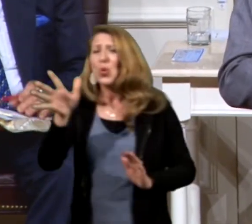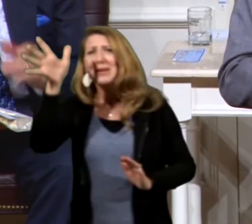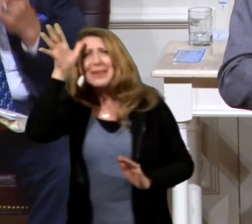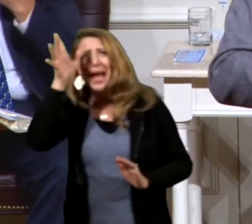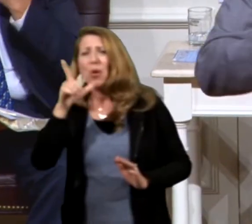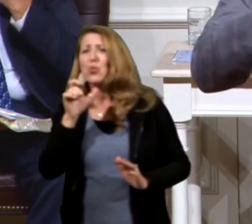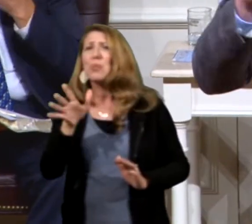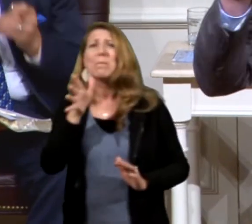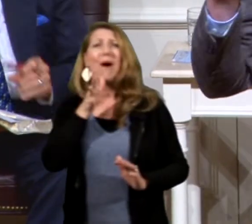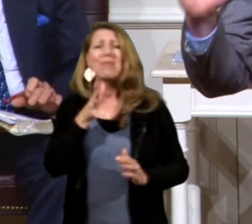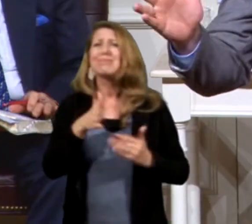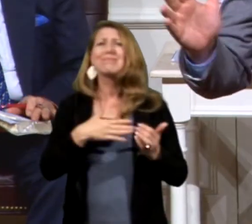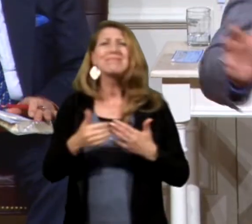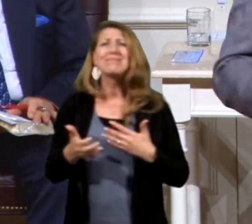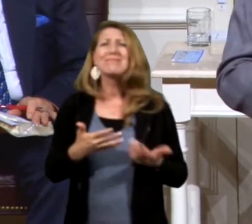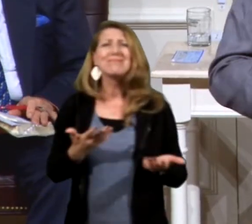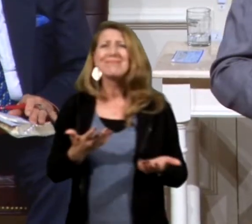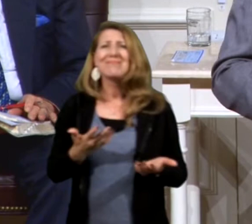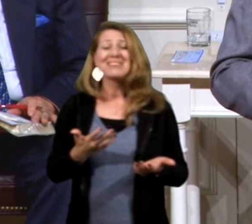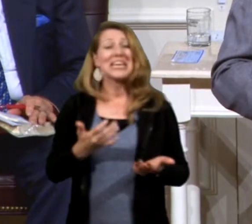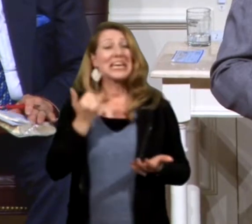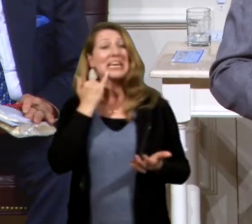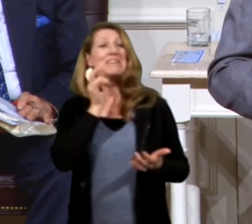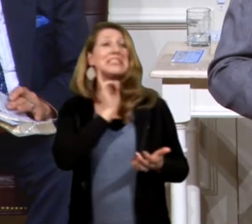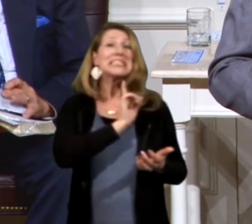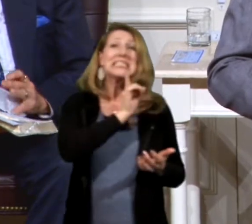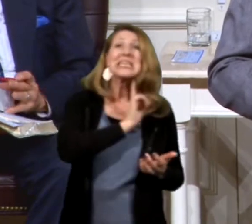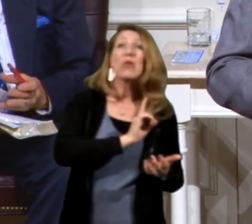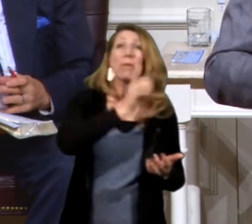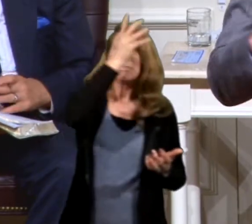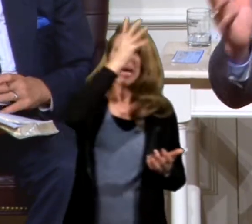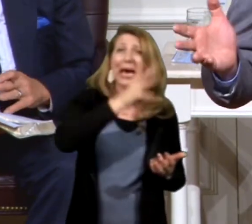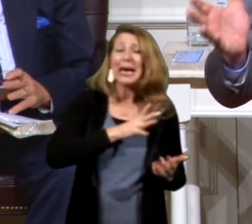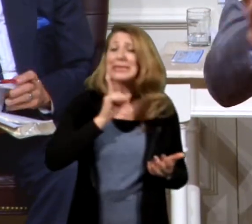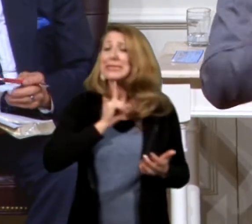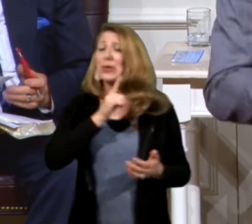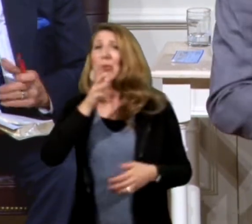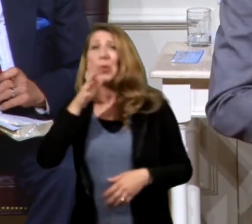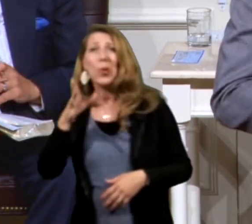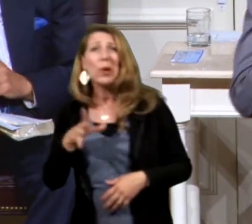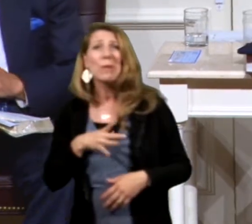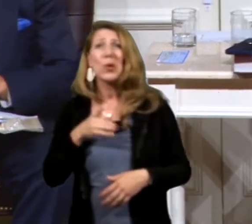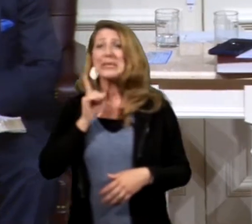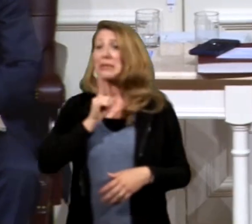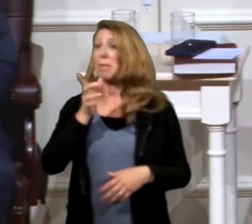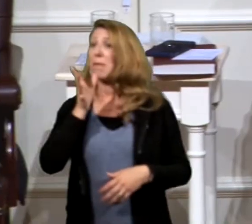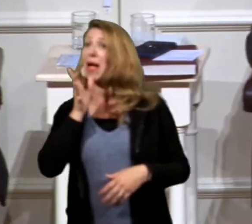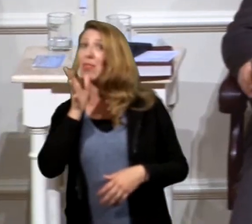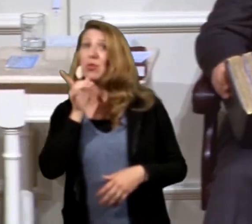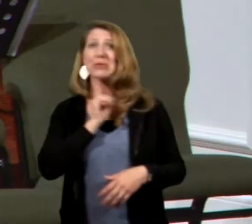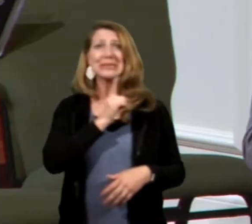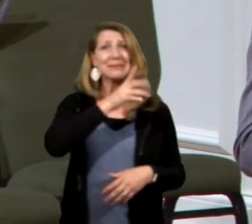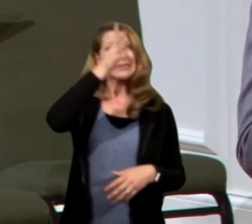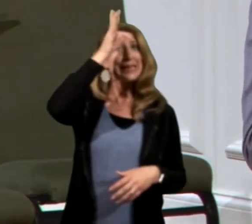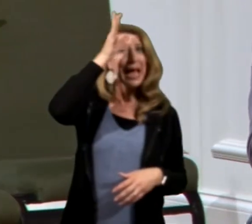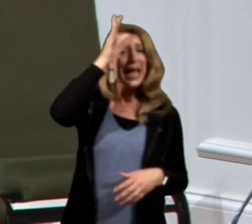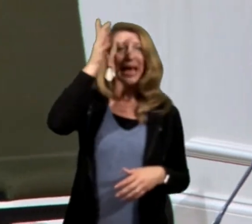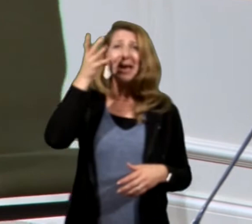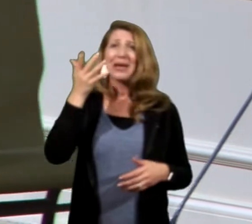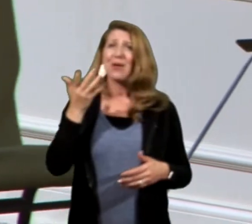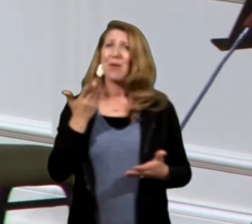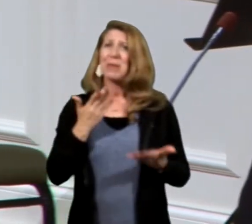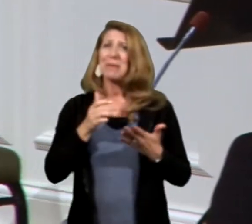is. It doesn't matter how things are, if you're a single man or a woman or a single mom or a single dad, or maybe things